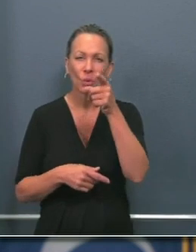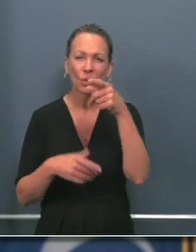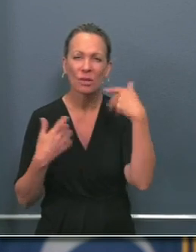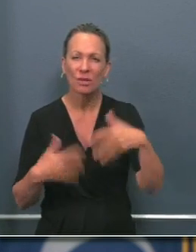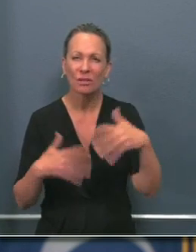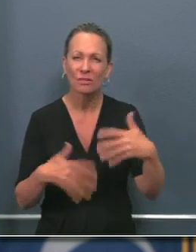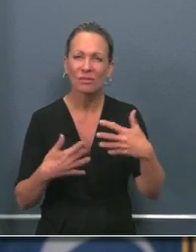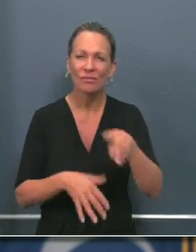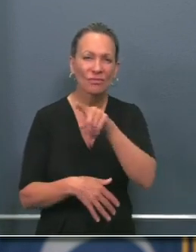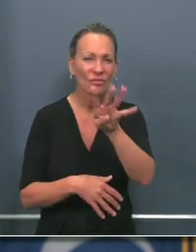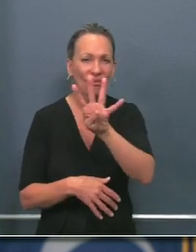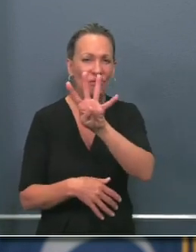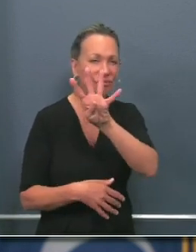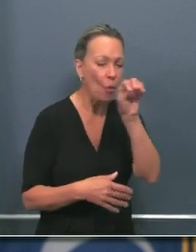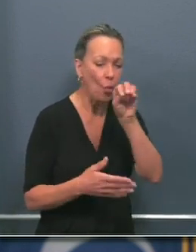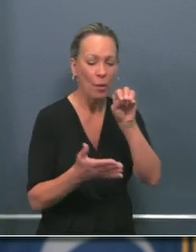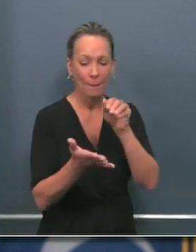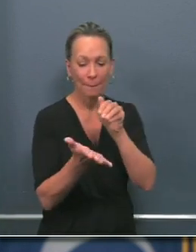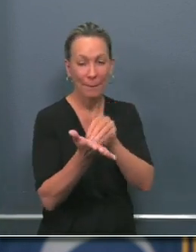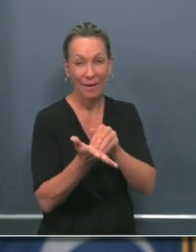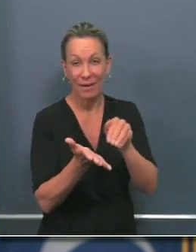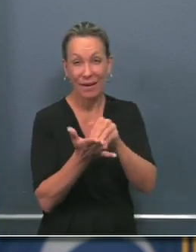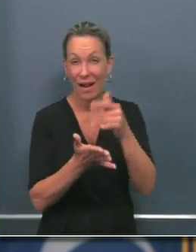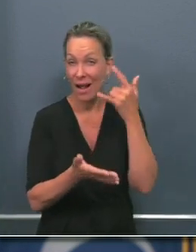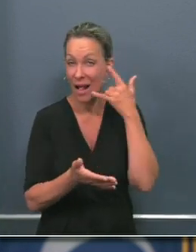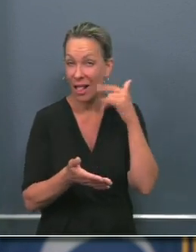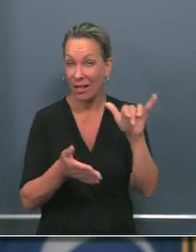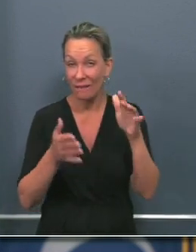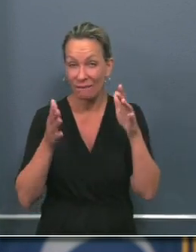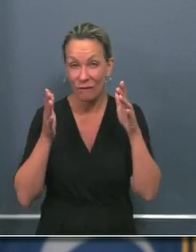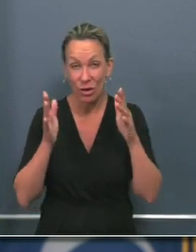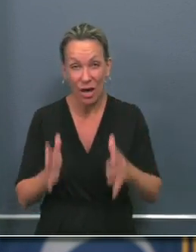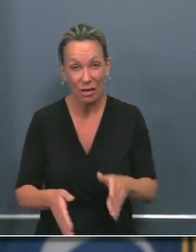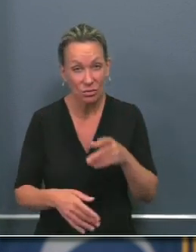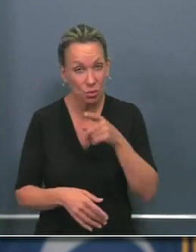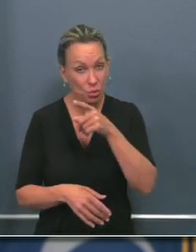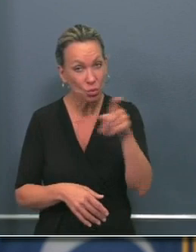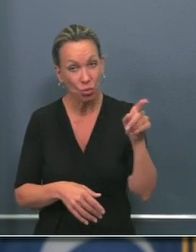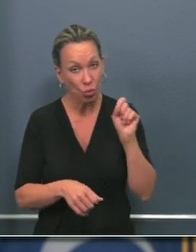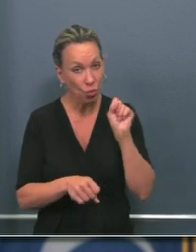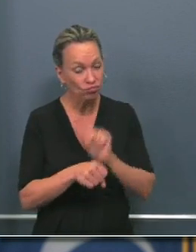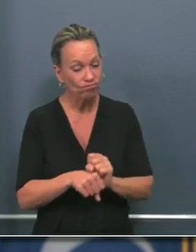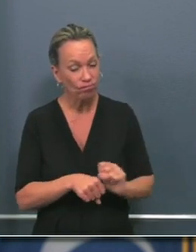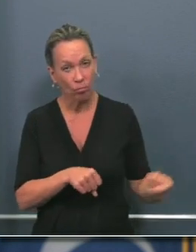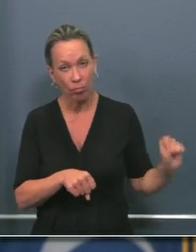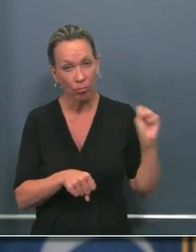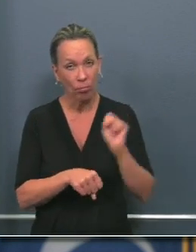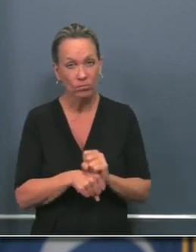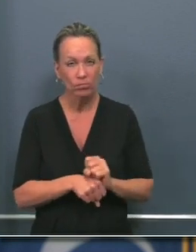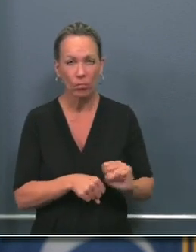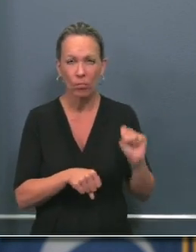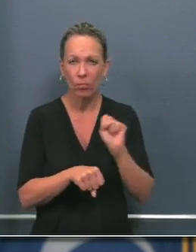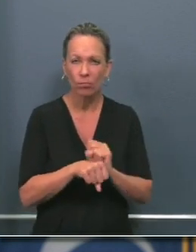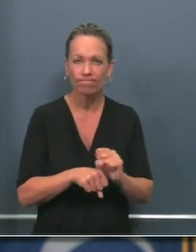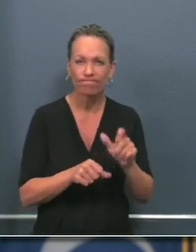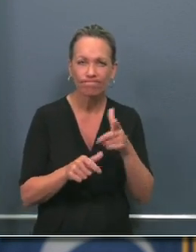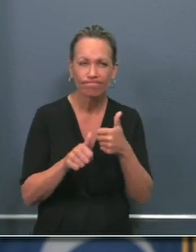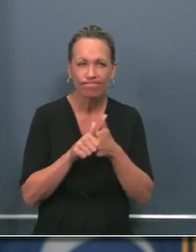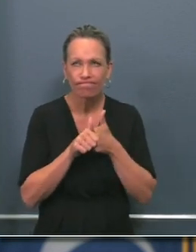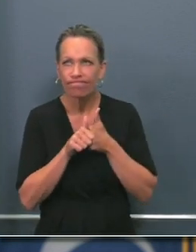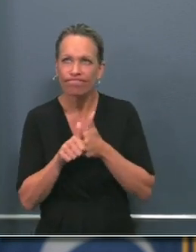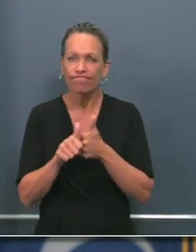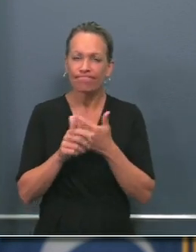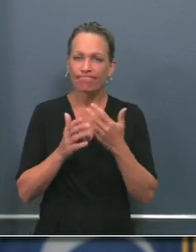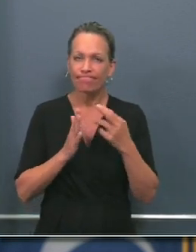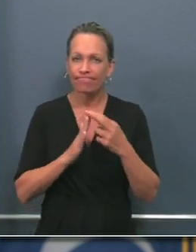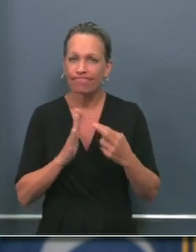of you for meeting this moment, for doing what you needed to do to allow us to build our capacity, to build